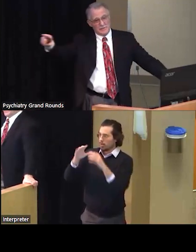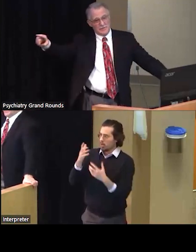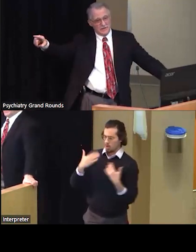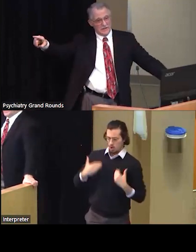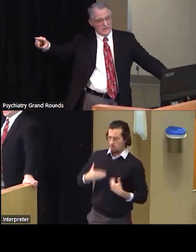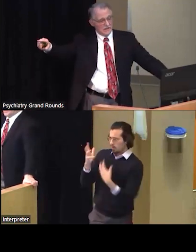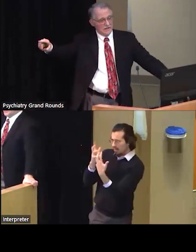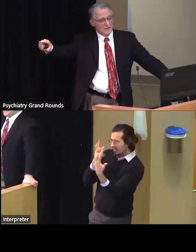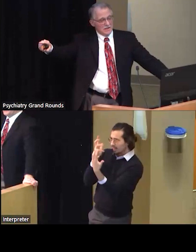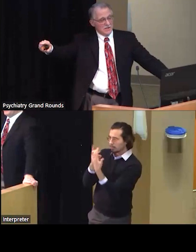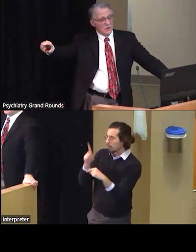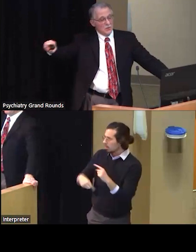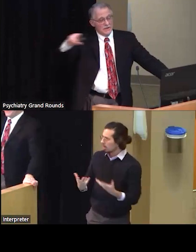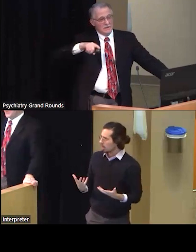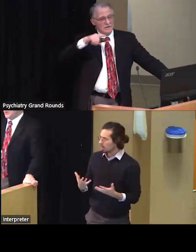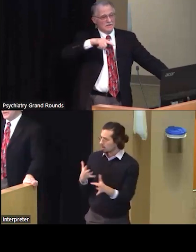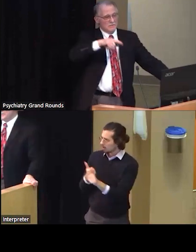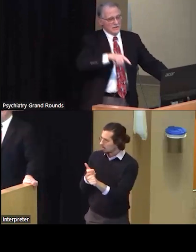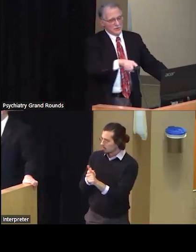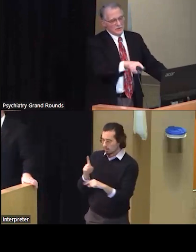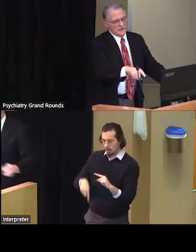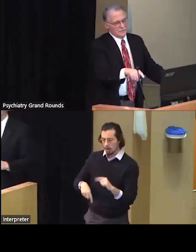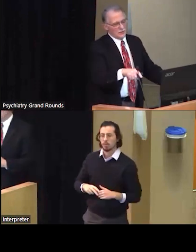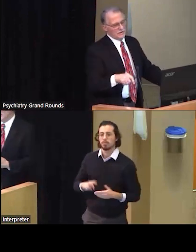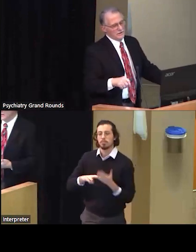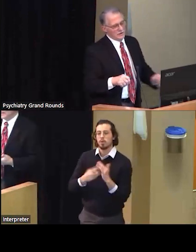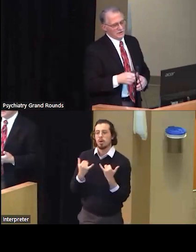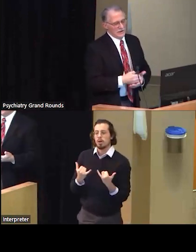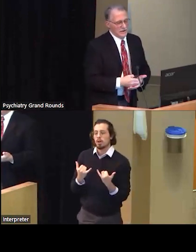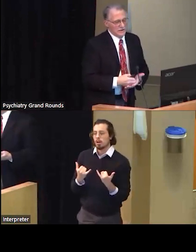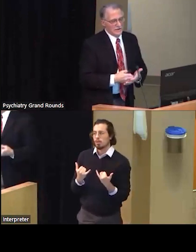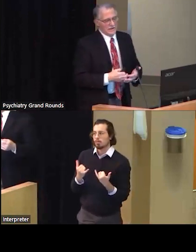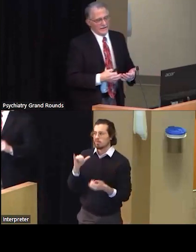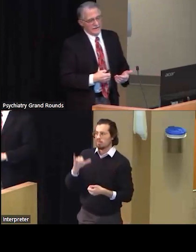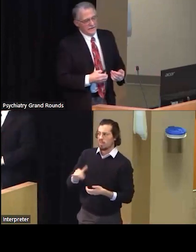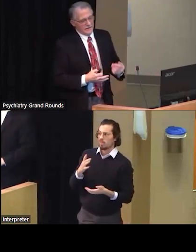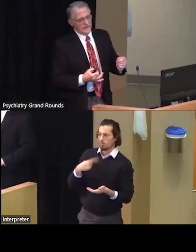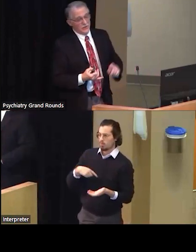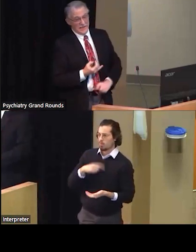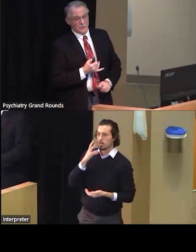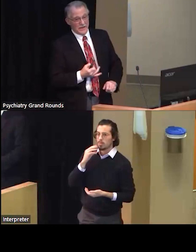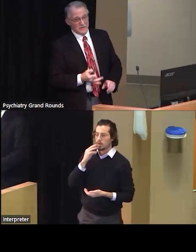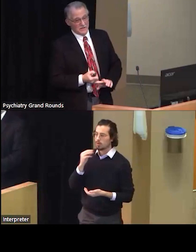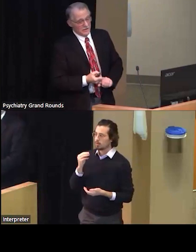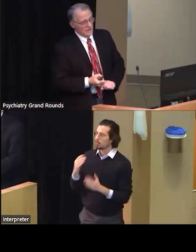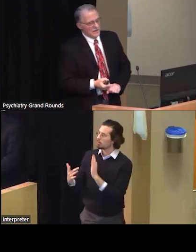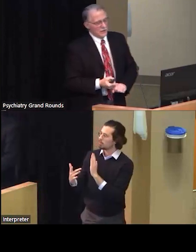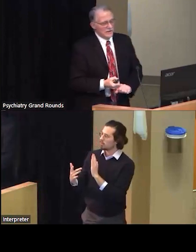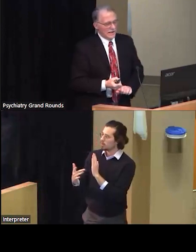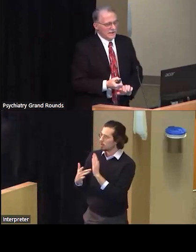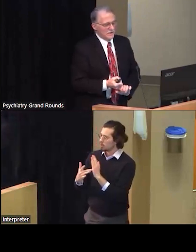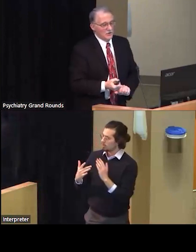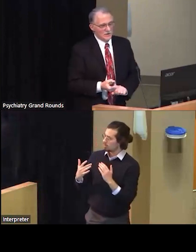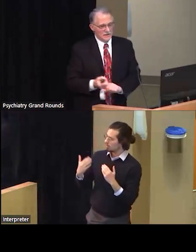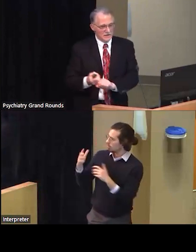human adaptability. So we have to be smarter. We're at that point there currently, and it's outpaced. Our